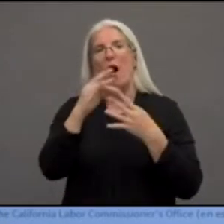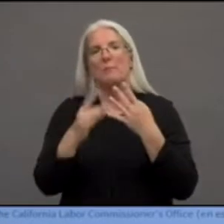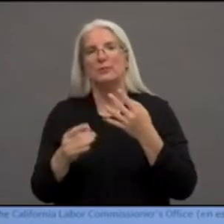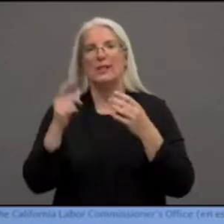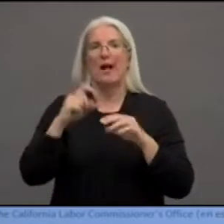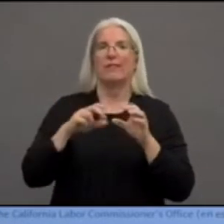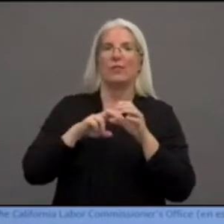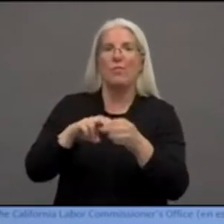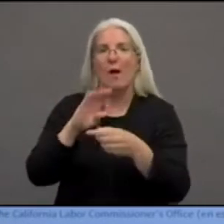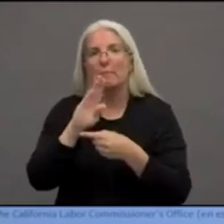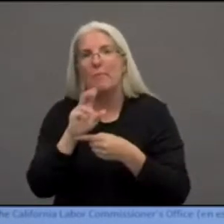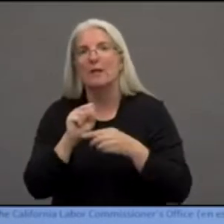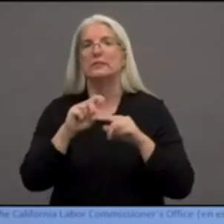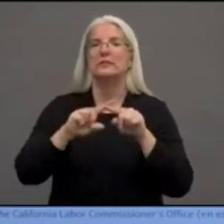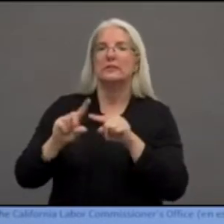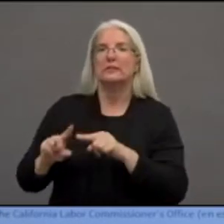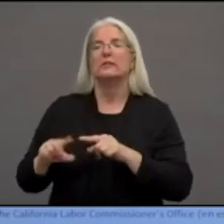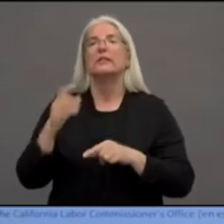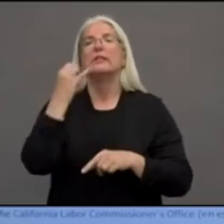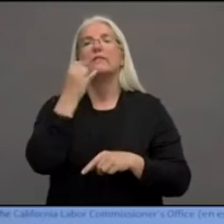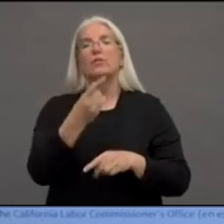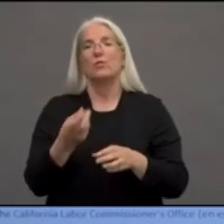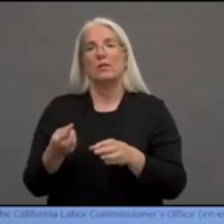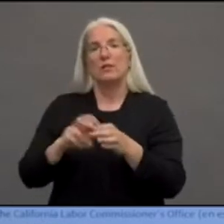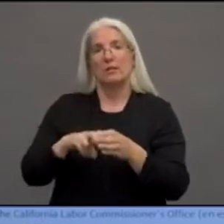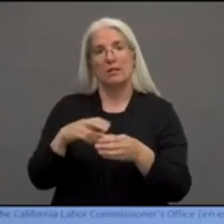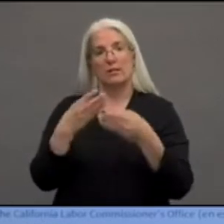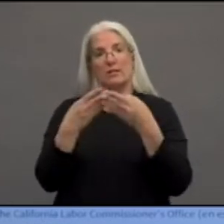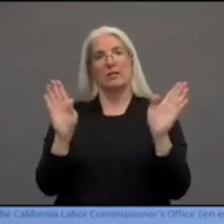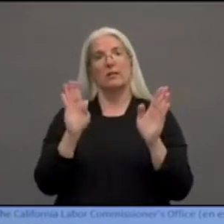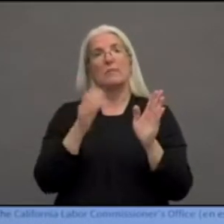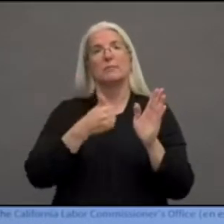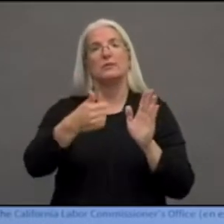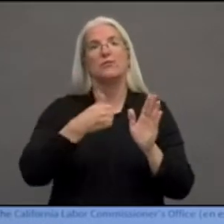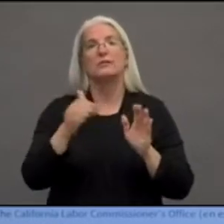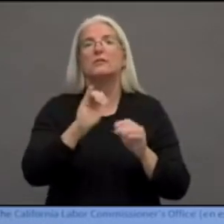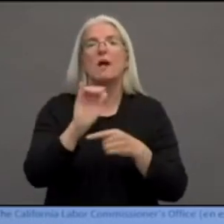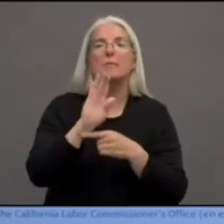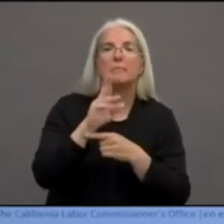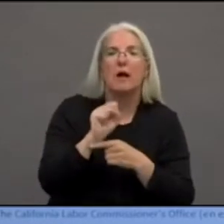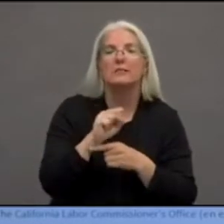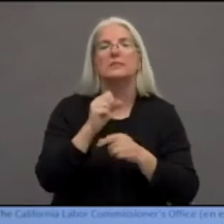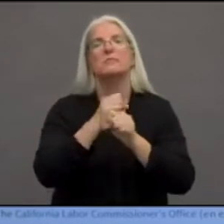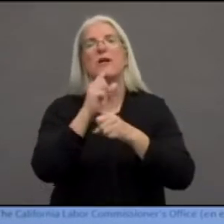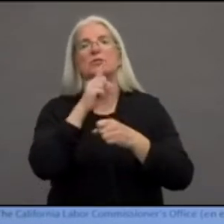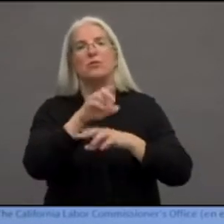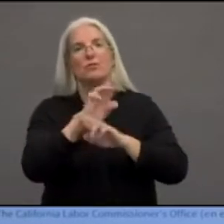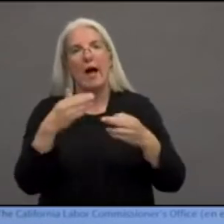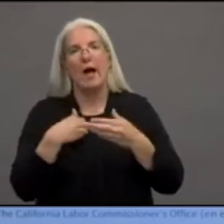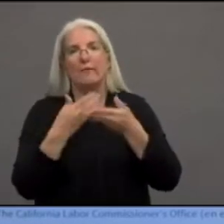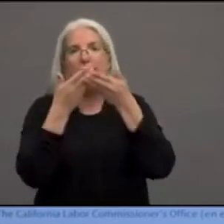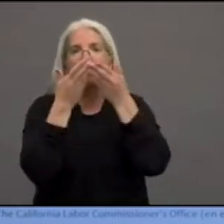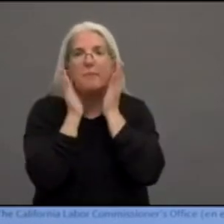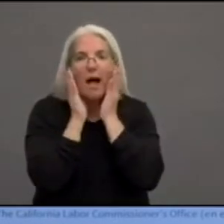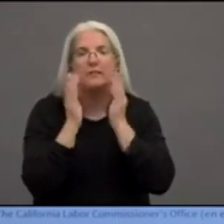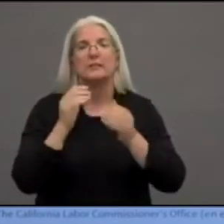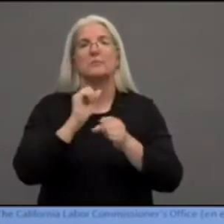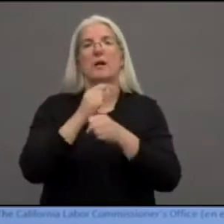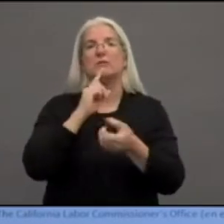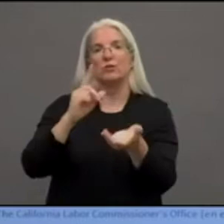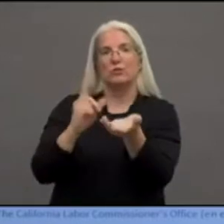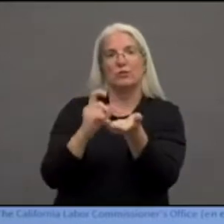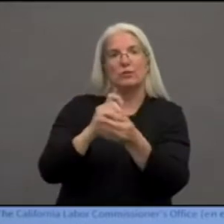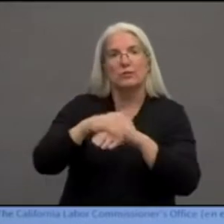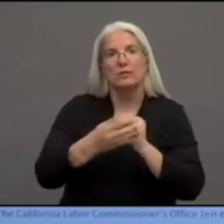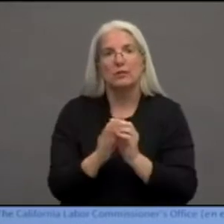you are going to take public transportation, remember that you must wear a face covering, bring hand sanitizer with you. And then when you